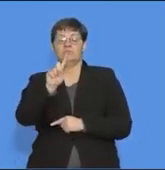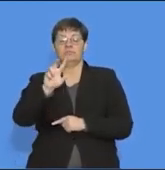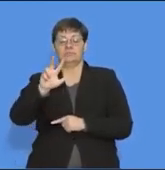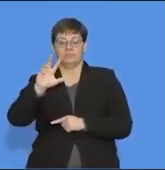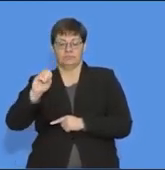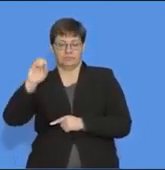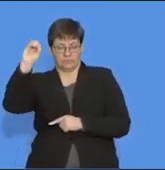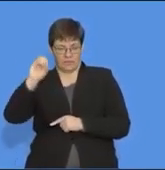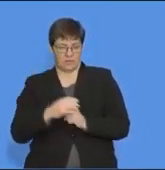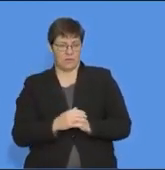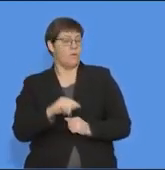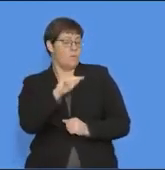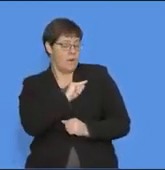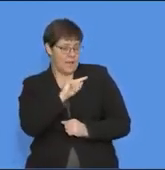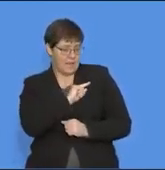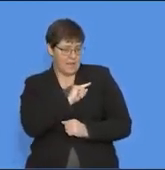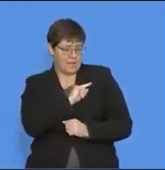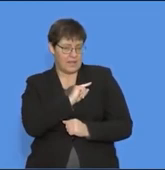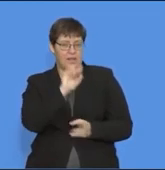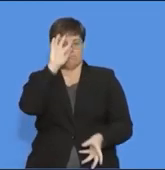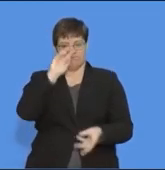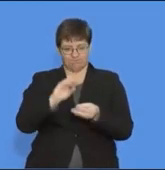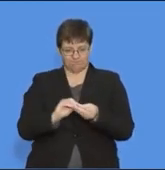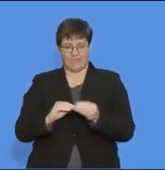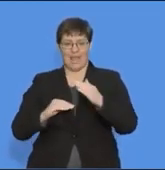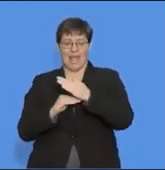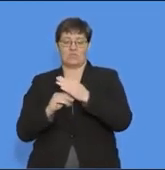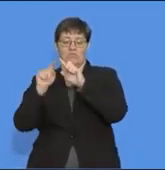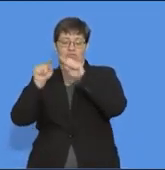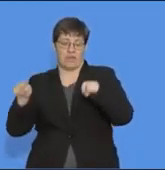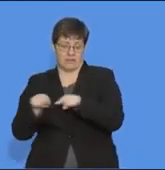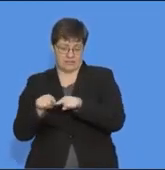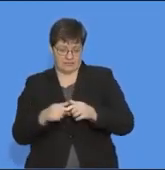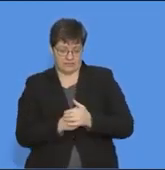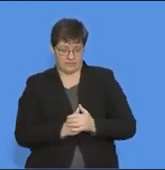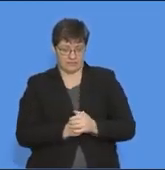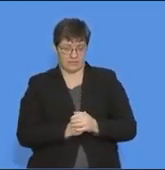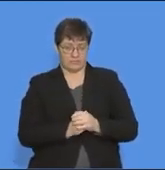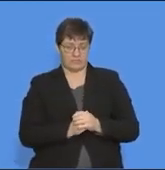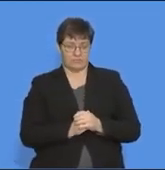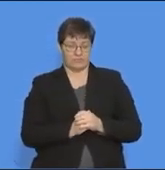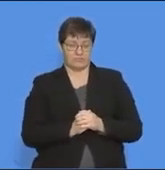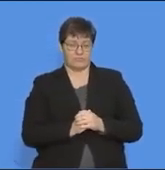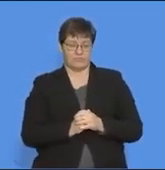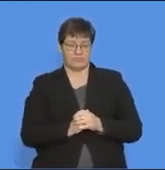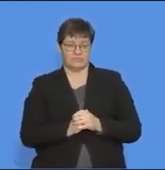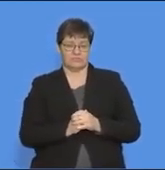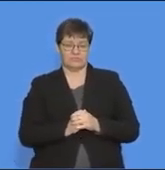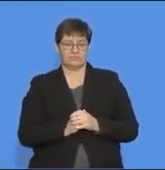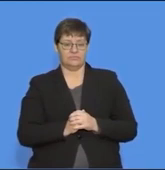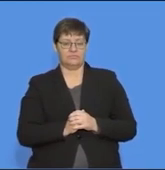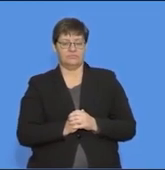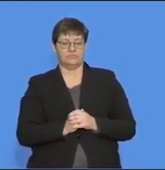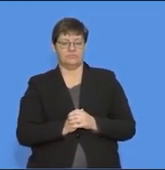to 180 degrees, right? This is just simply sum of angles in